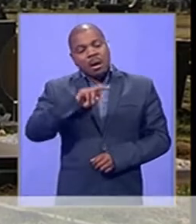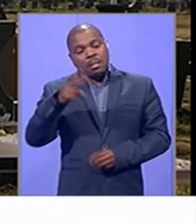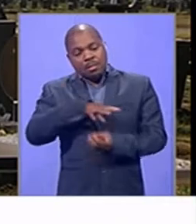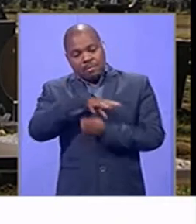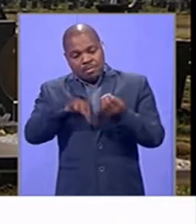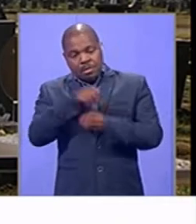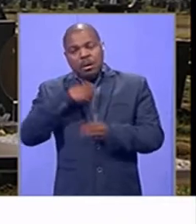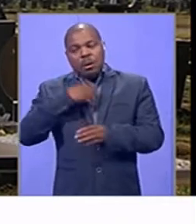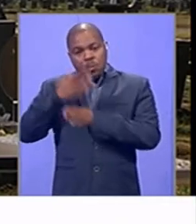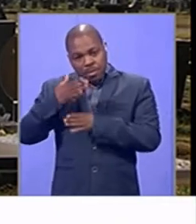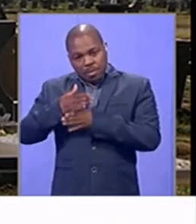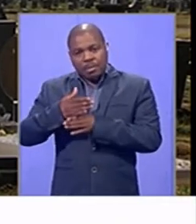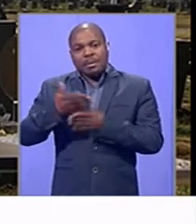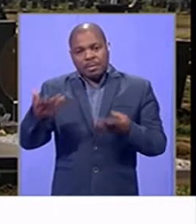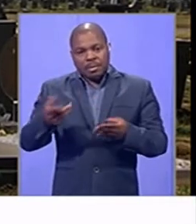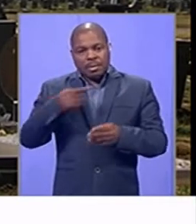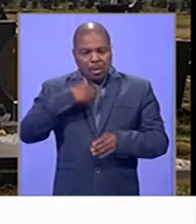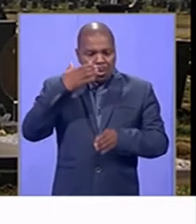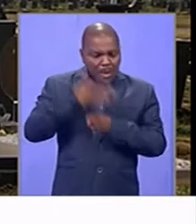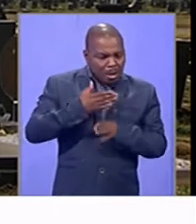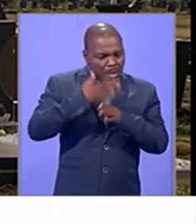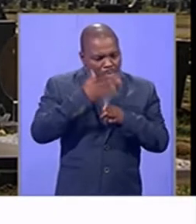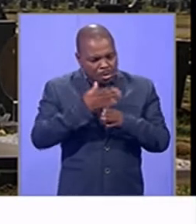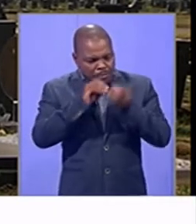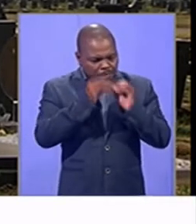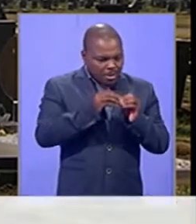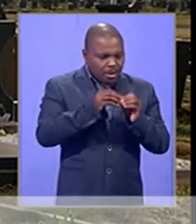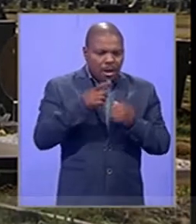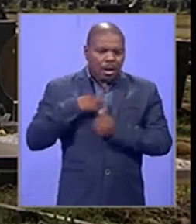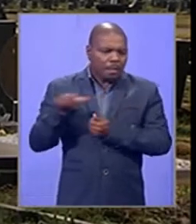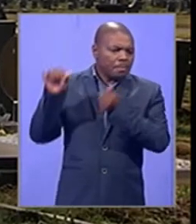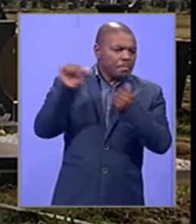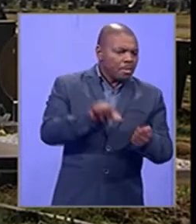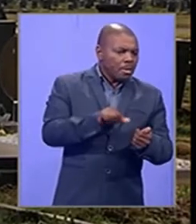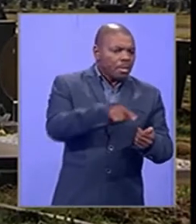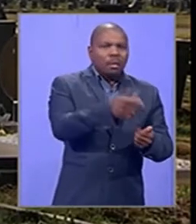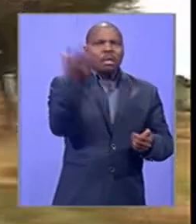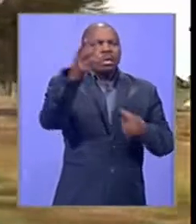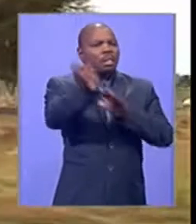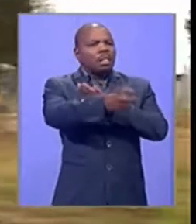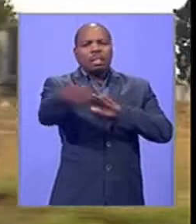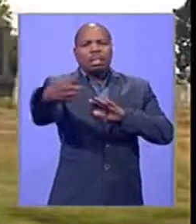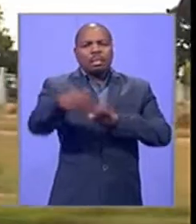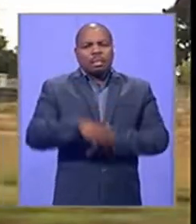here. We work and when we come back another time, it's been stolen.